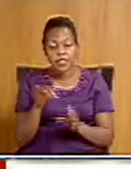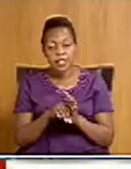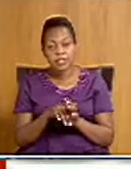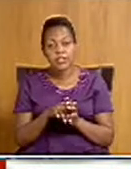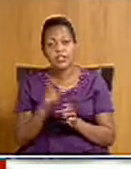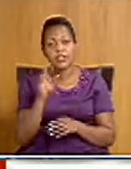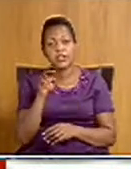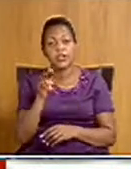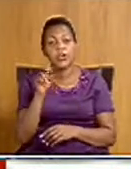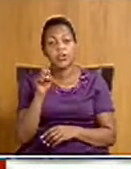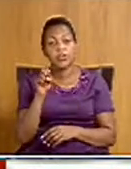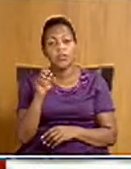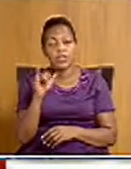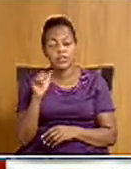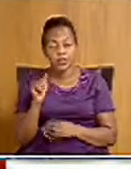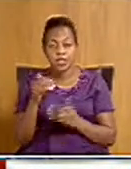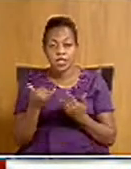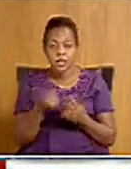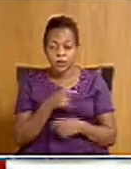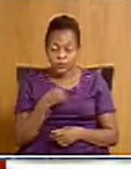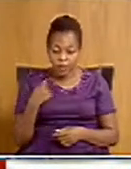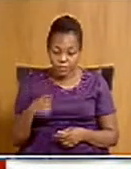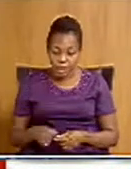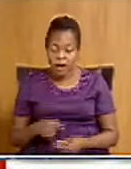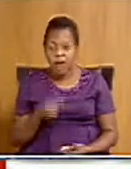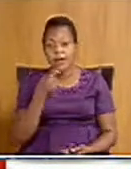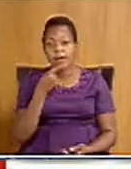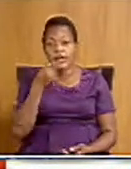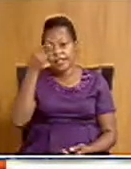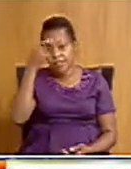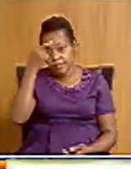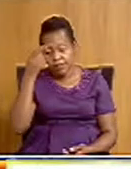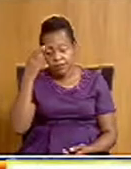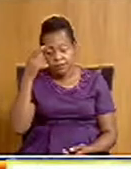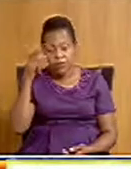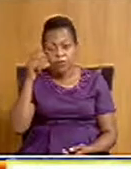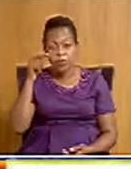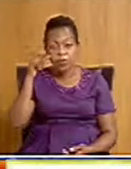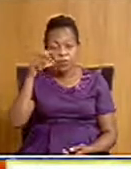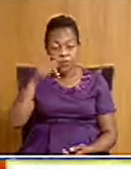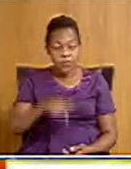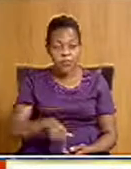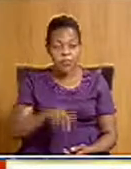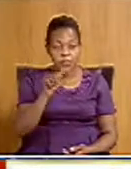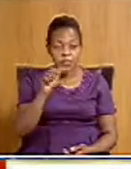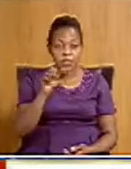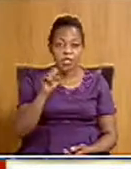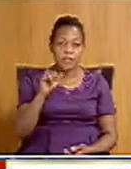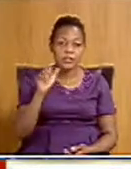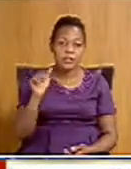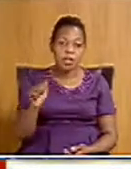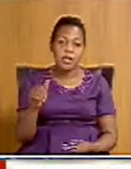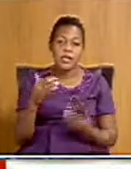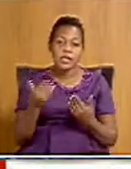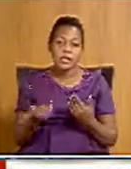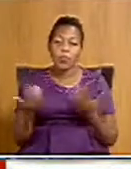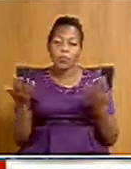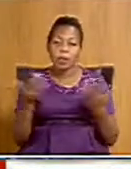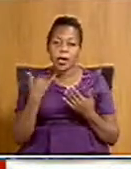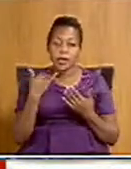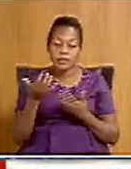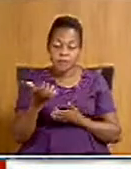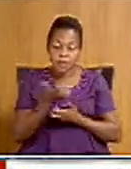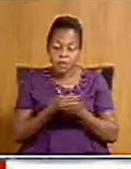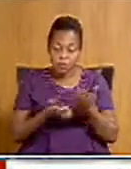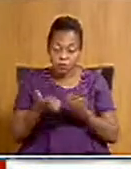China, for the Far East. India, for South Asia. Where is the economic